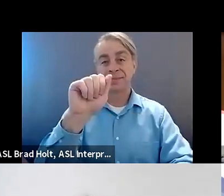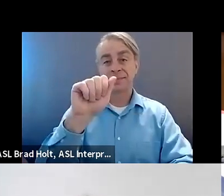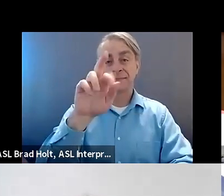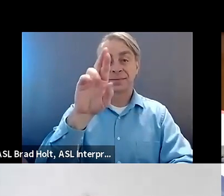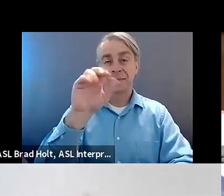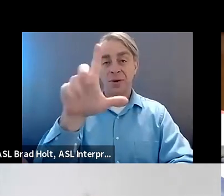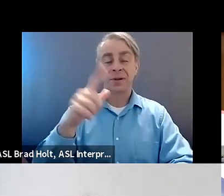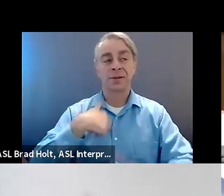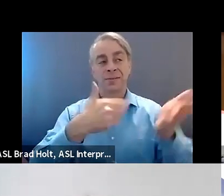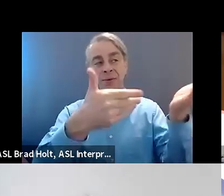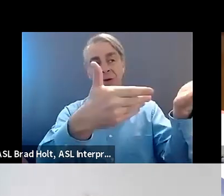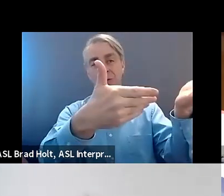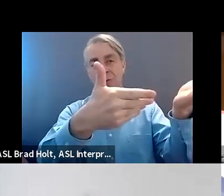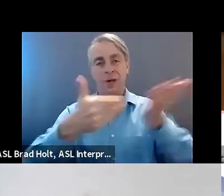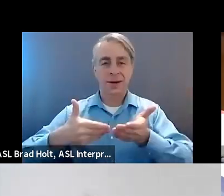to this